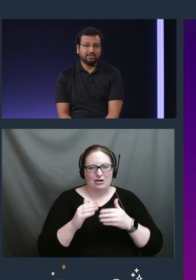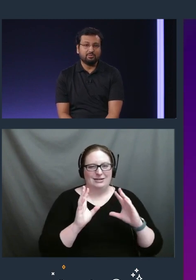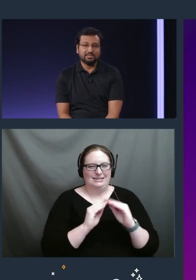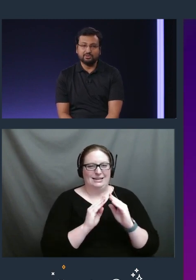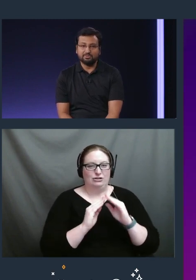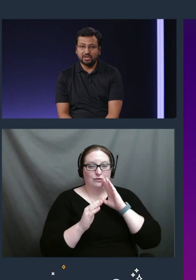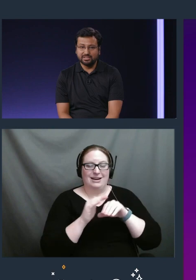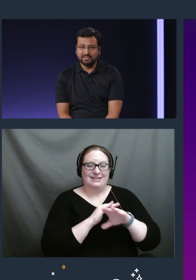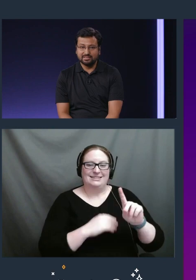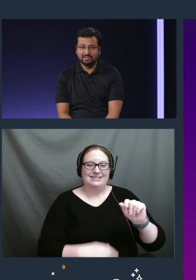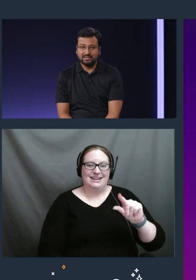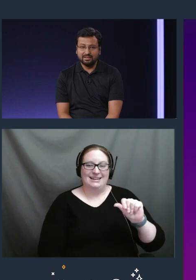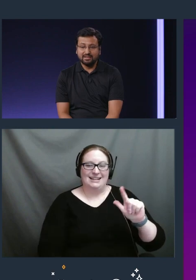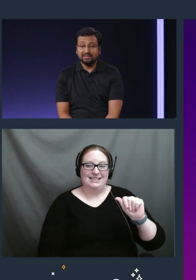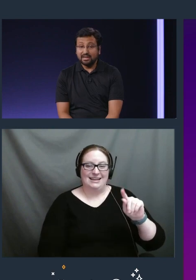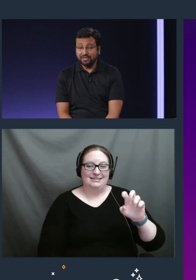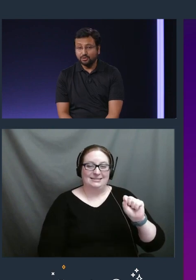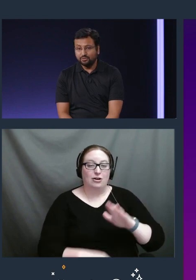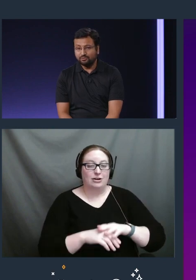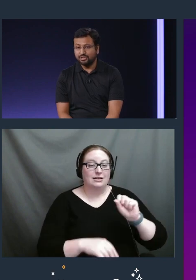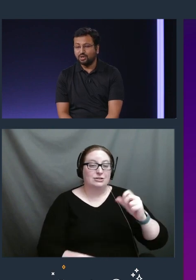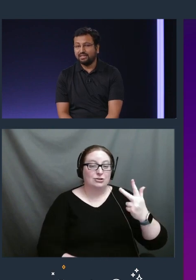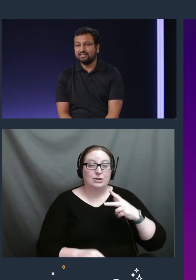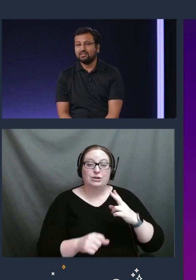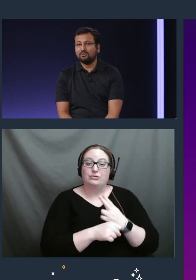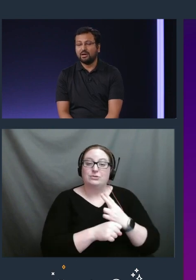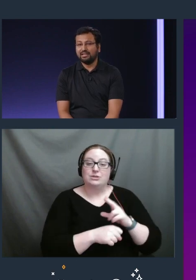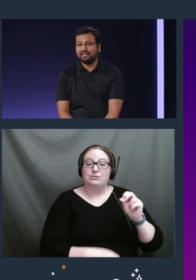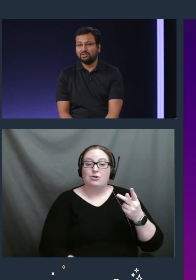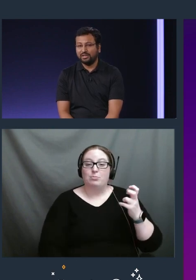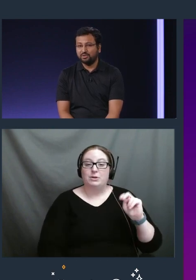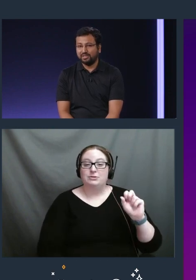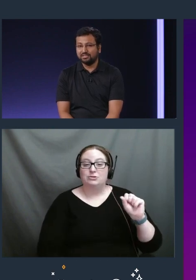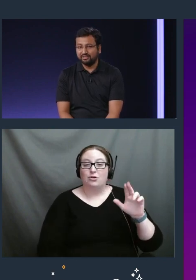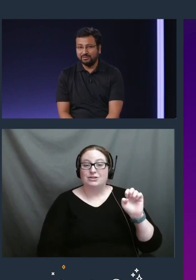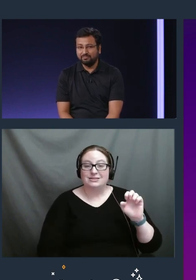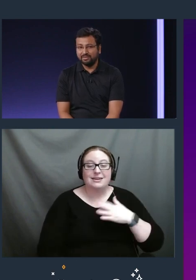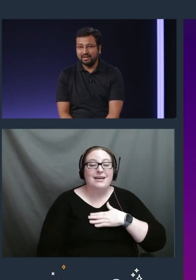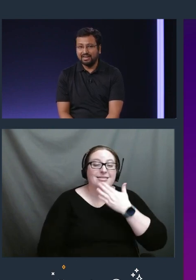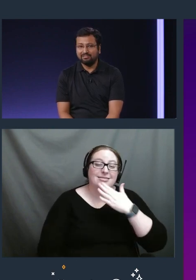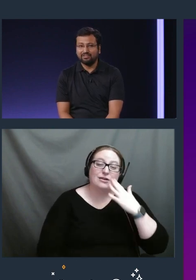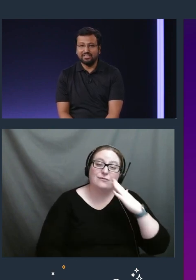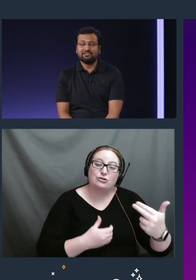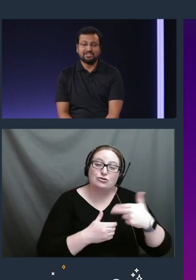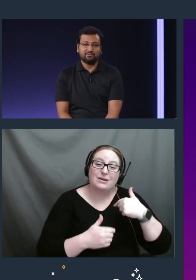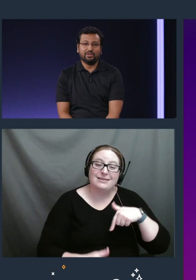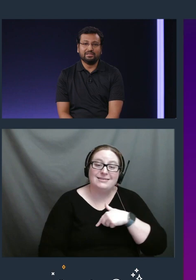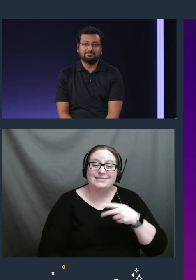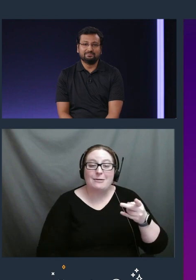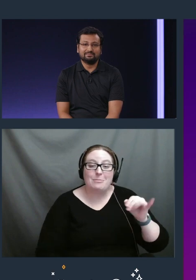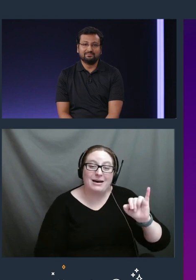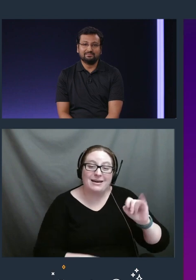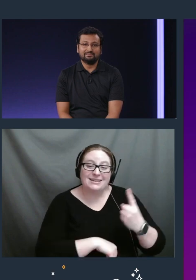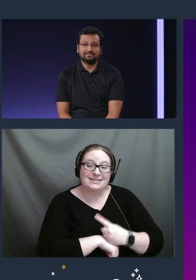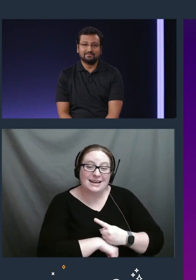S3 using open source projects. Thank you for joining us on Pi Day 2023, and have a great rest of your